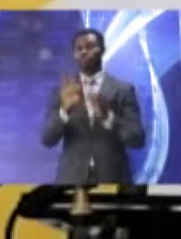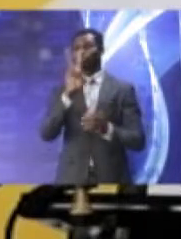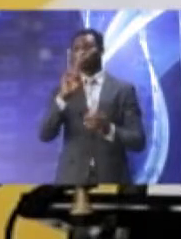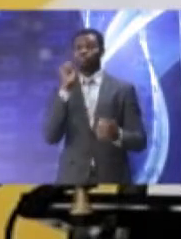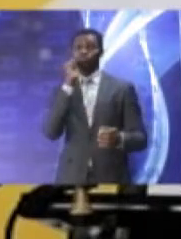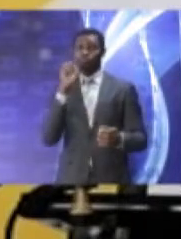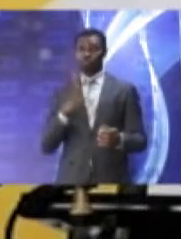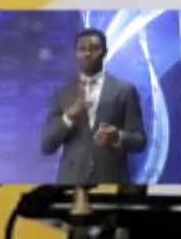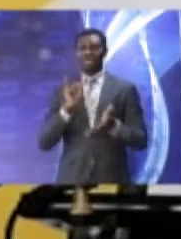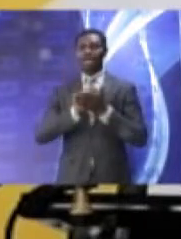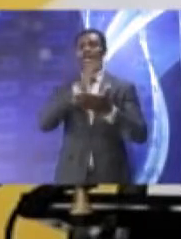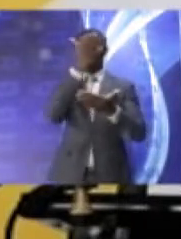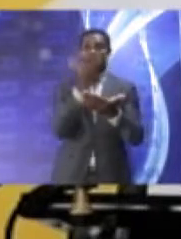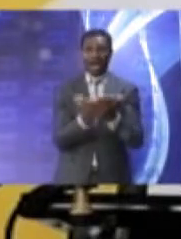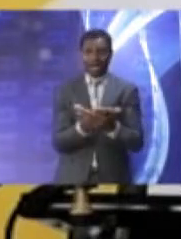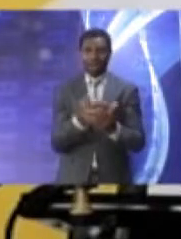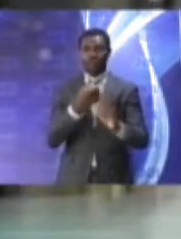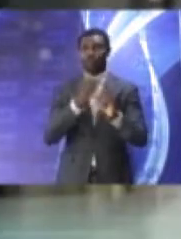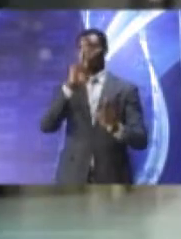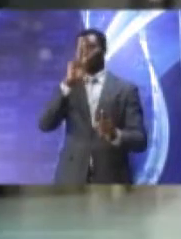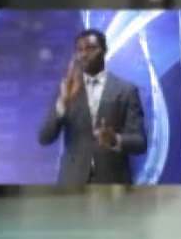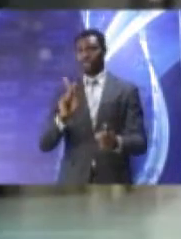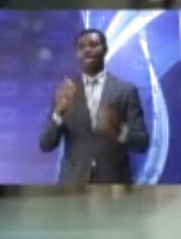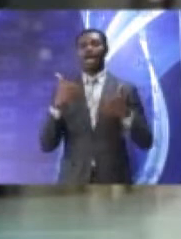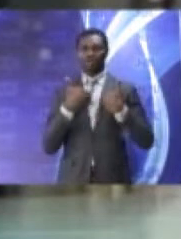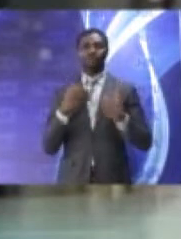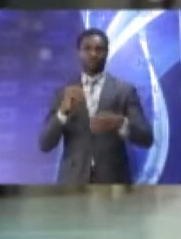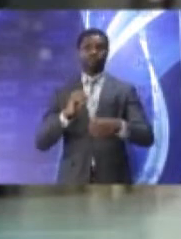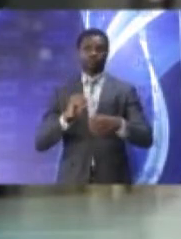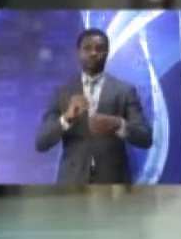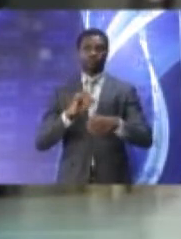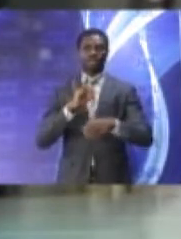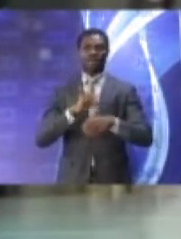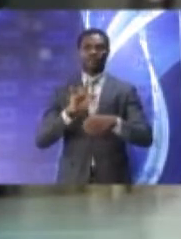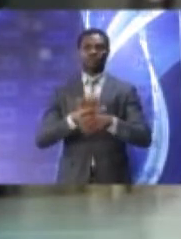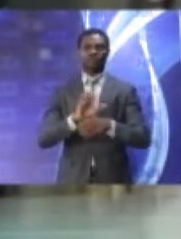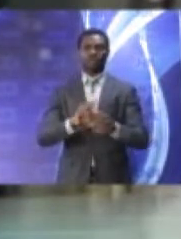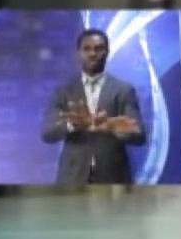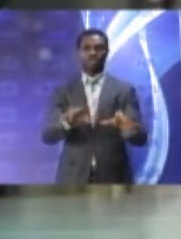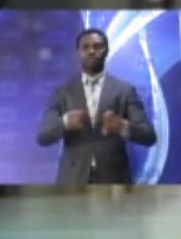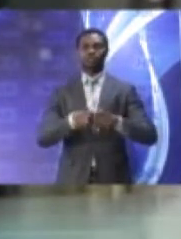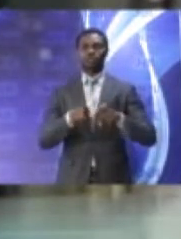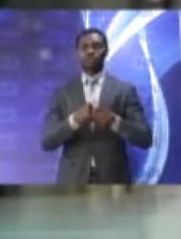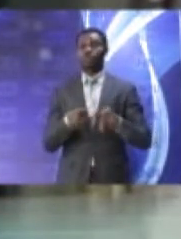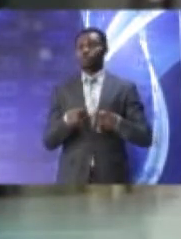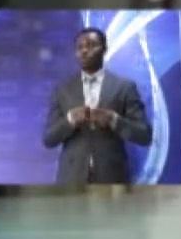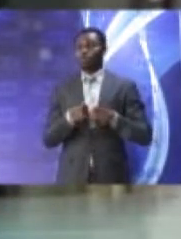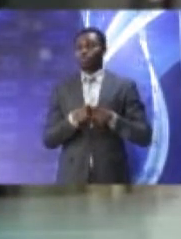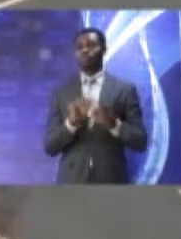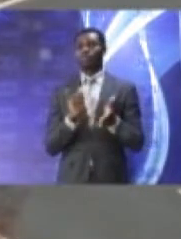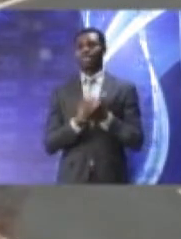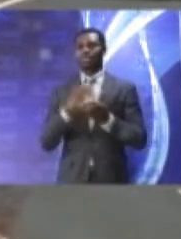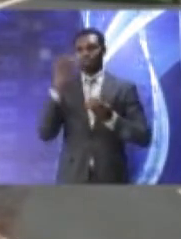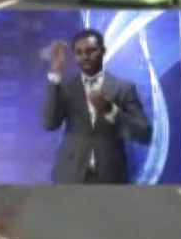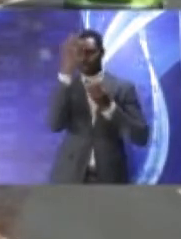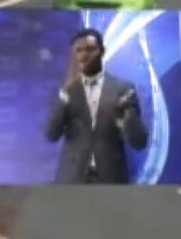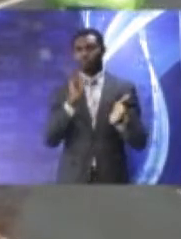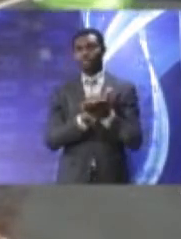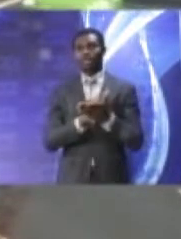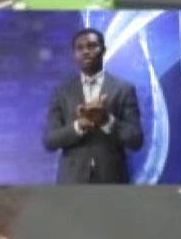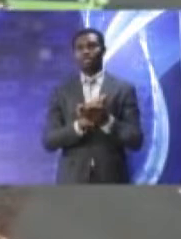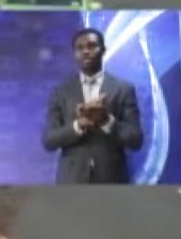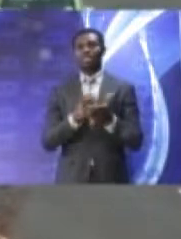arrived in the country from Britain have tested positive for coronavirus. Ashley Bloomfield said the pair were released